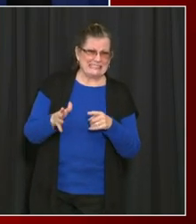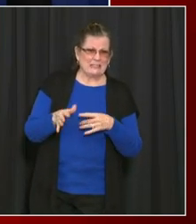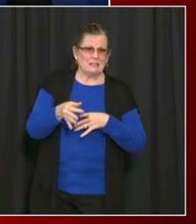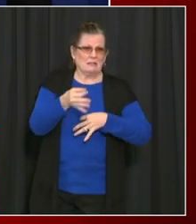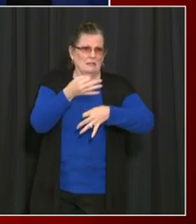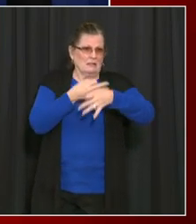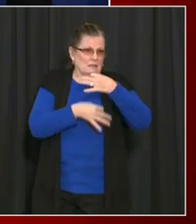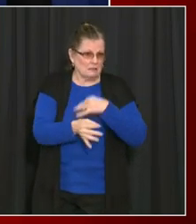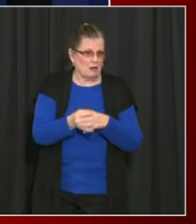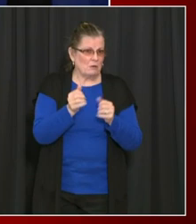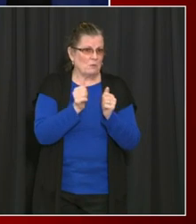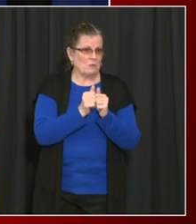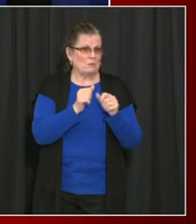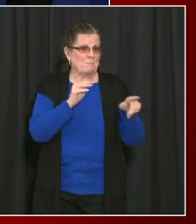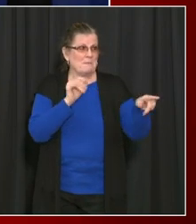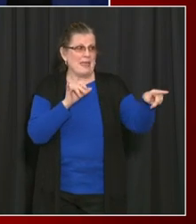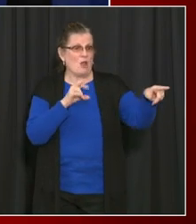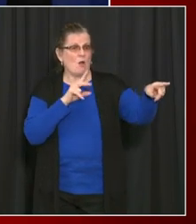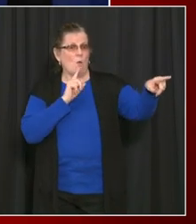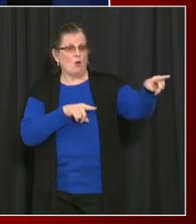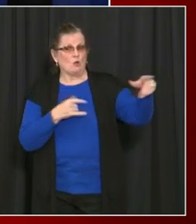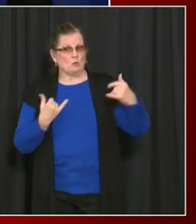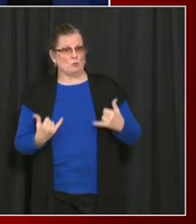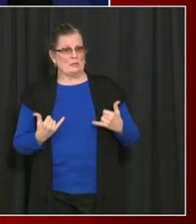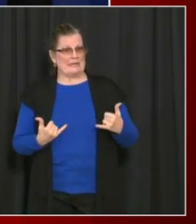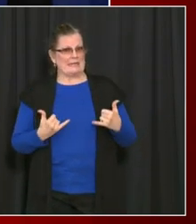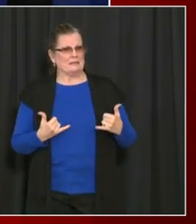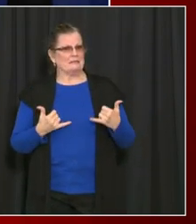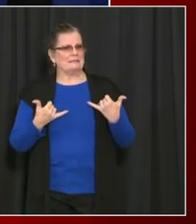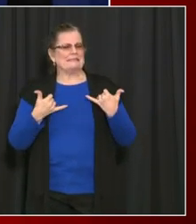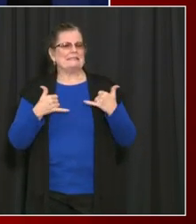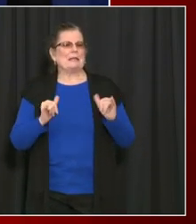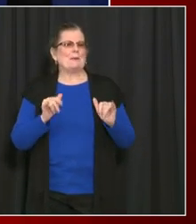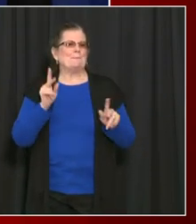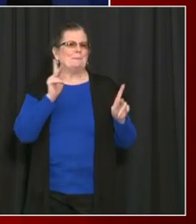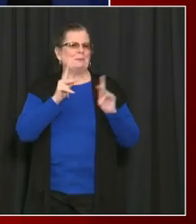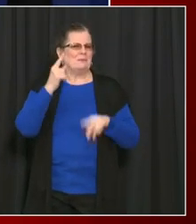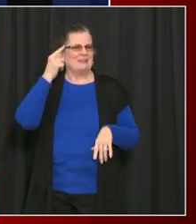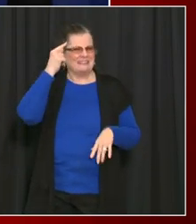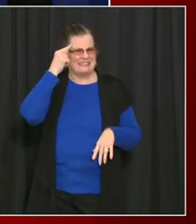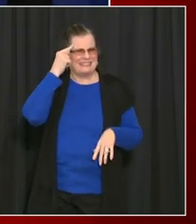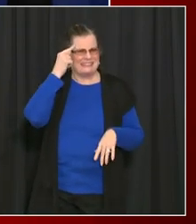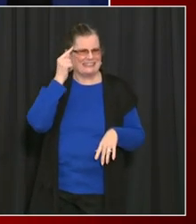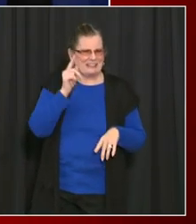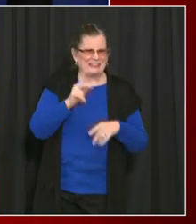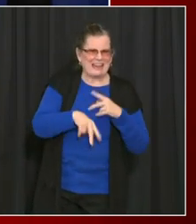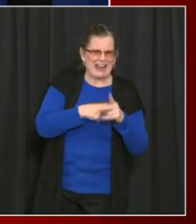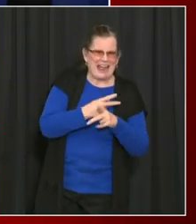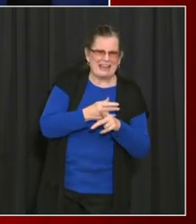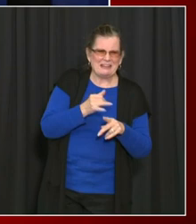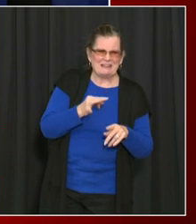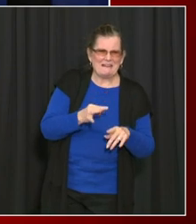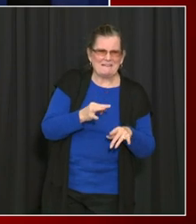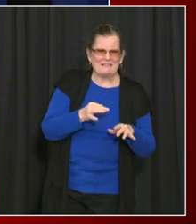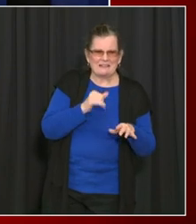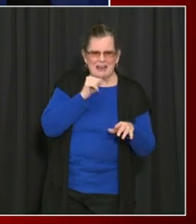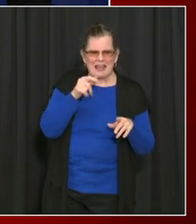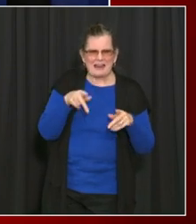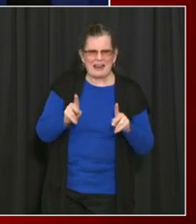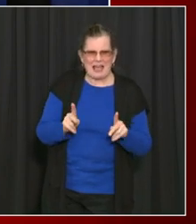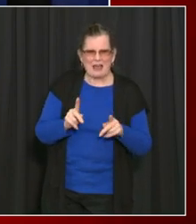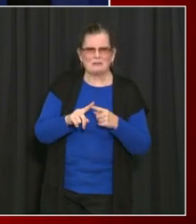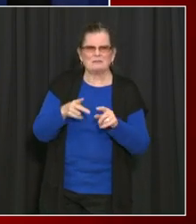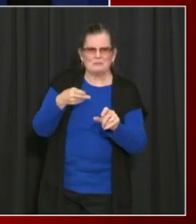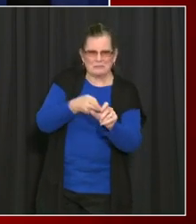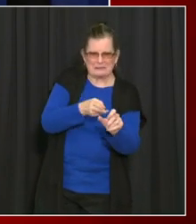the mayor's order today, we still want people to be judicious around the types of activities that they are participating